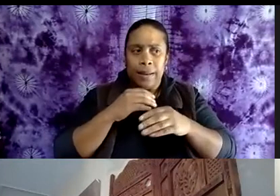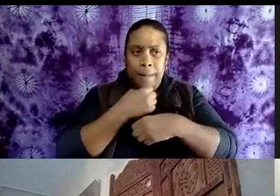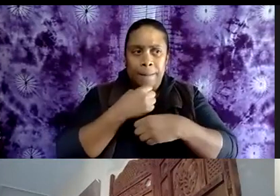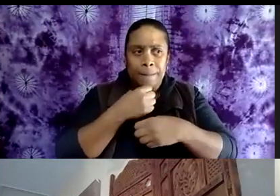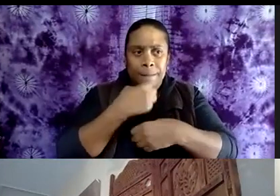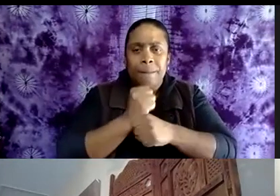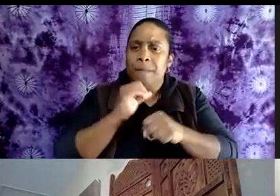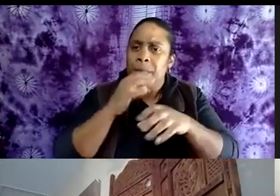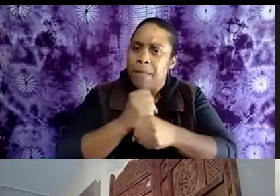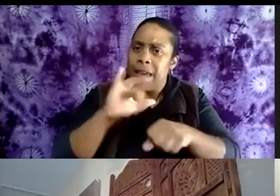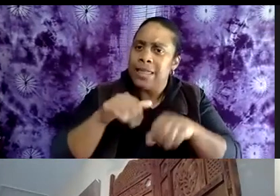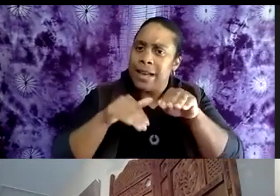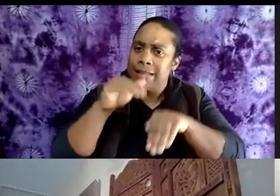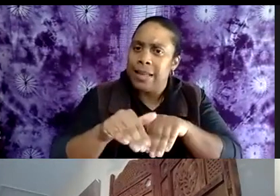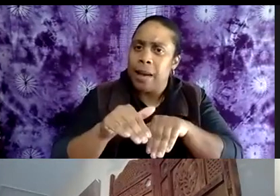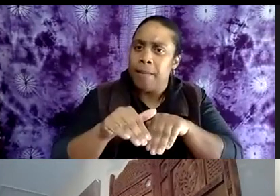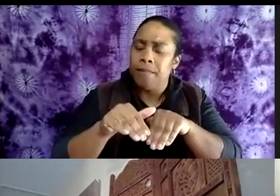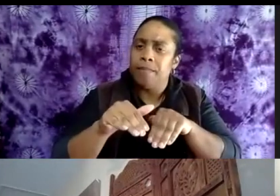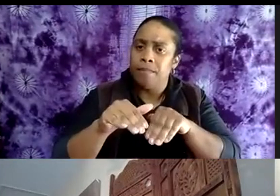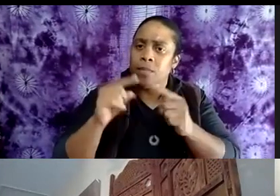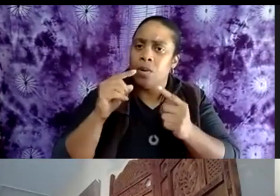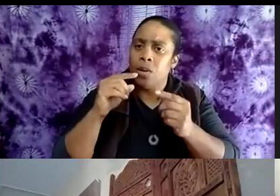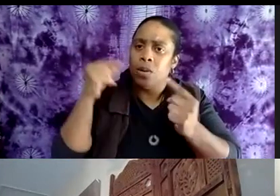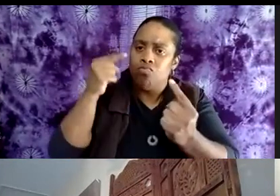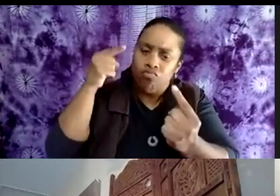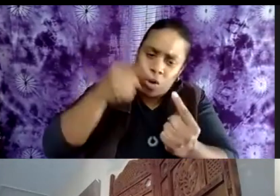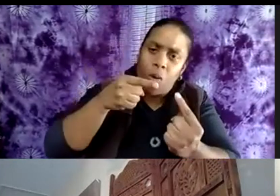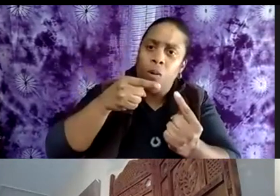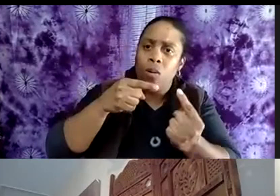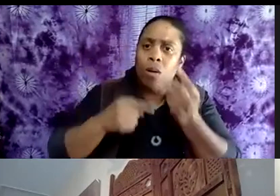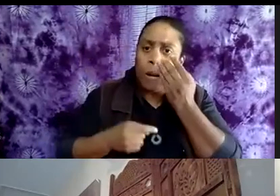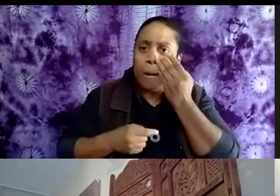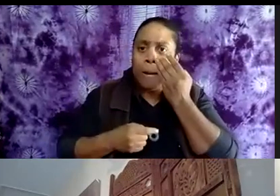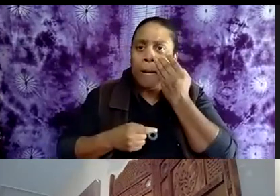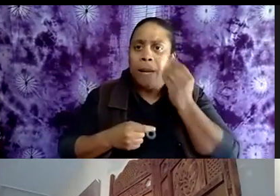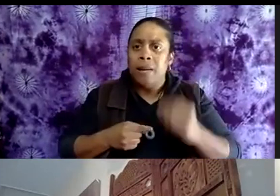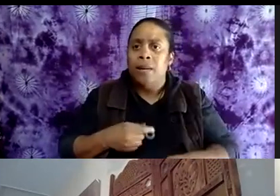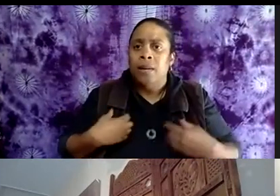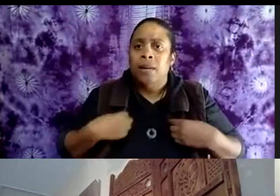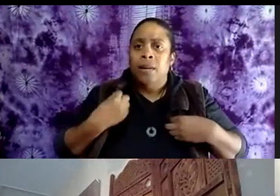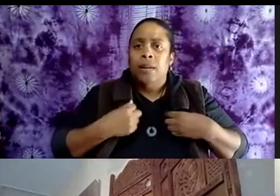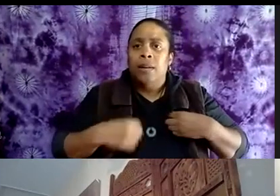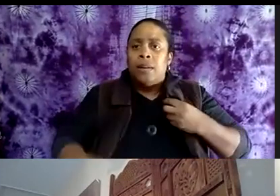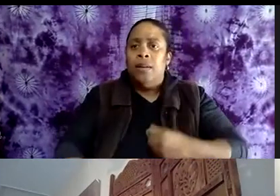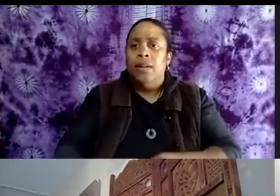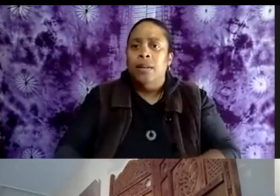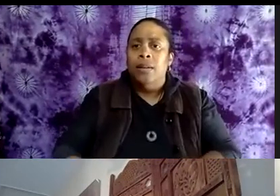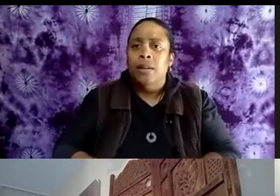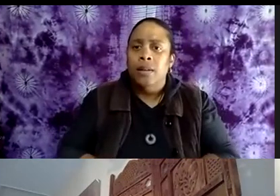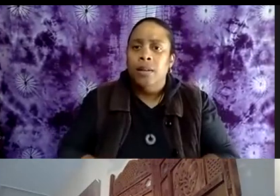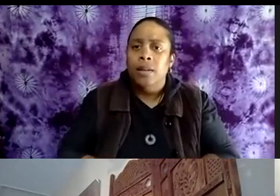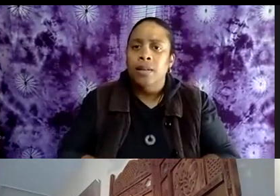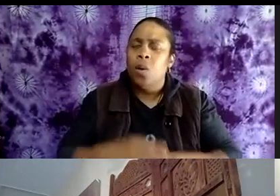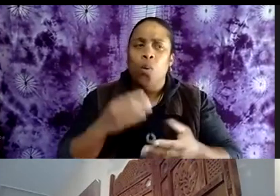we gradually stretch to having something be big. Yeah. Never so big, too big, right? It's an art, right? What's just the right